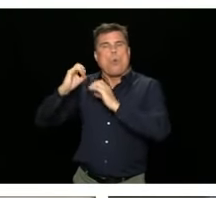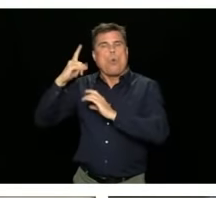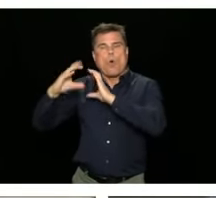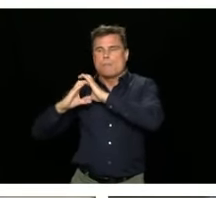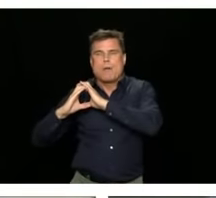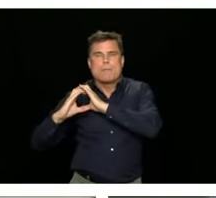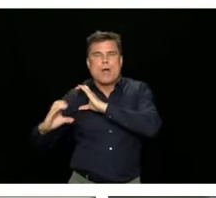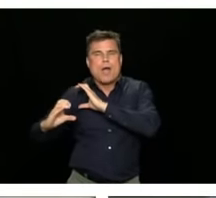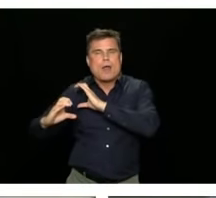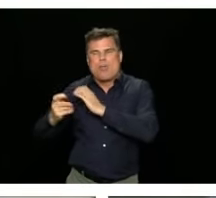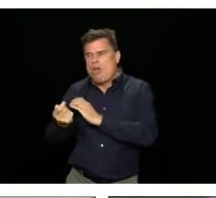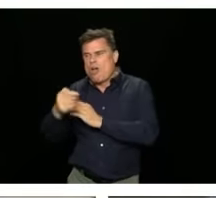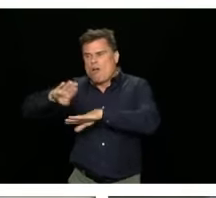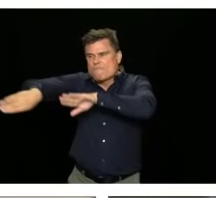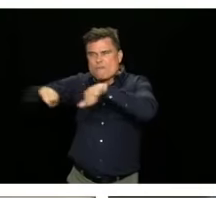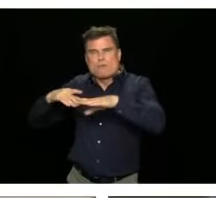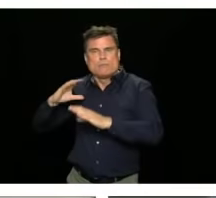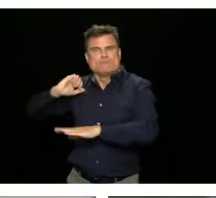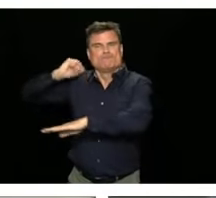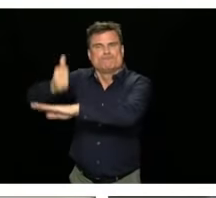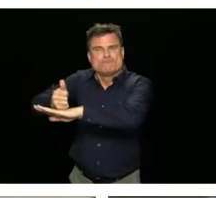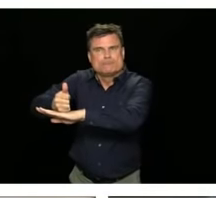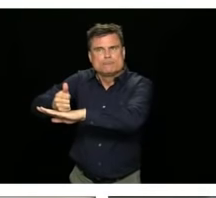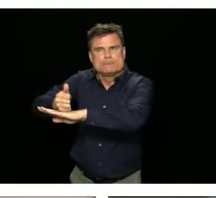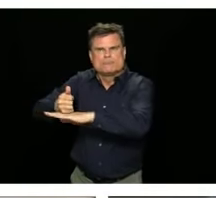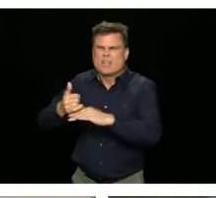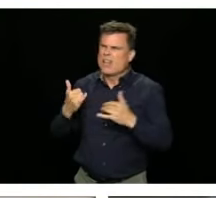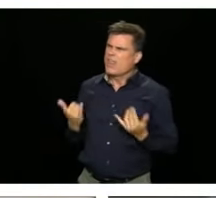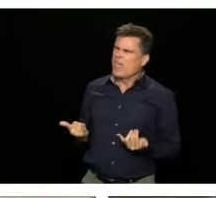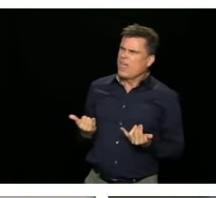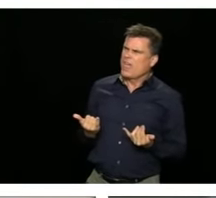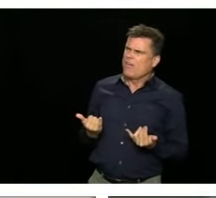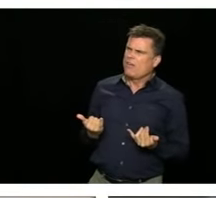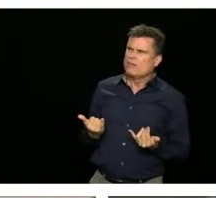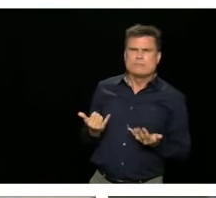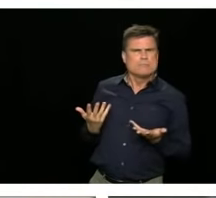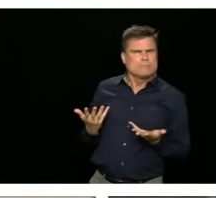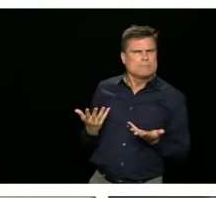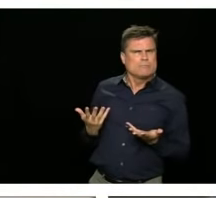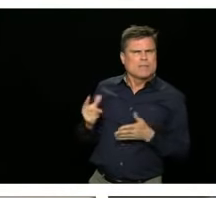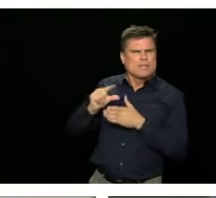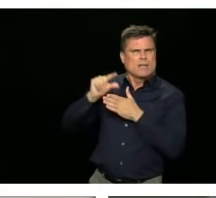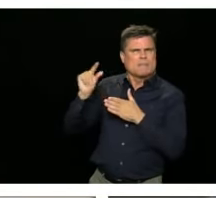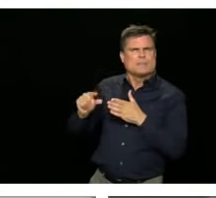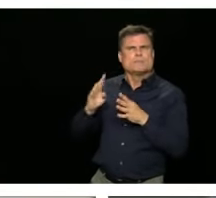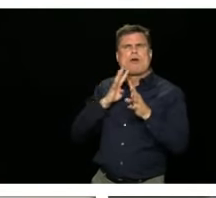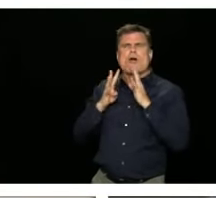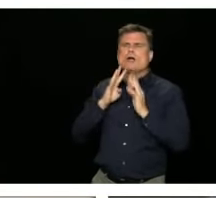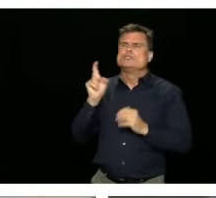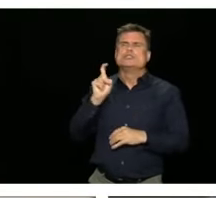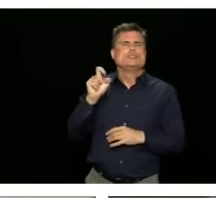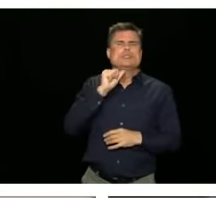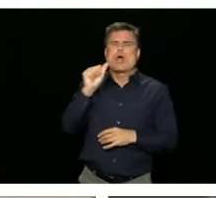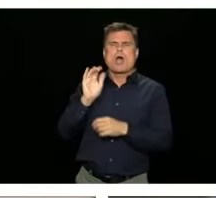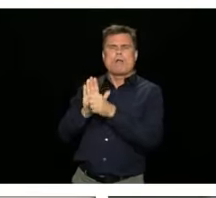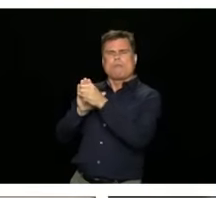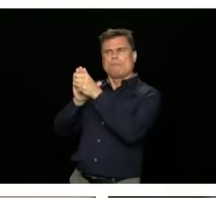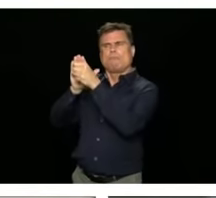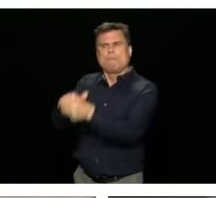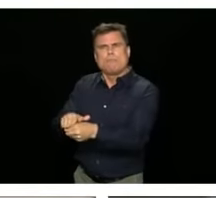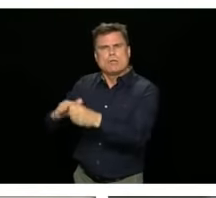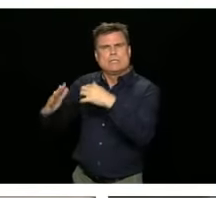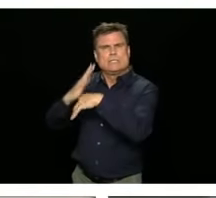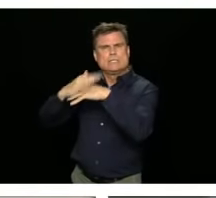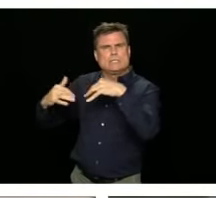but if talking about racism doesn't make you uncomfortable, then you're not having the right conversation. And so